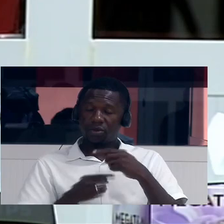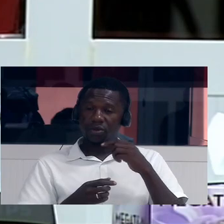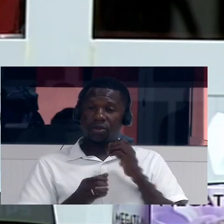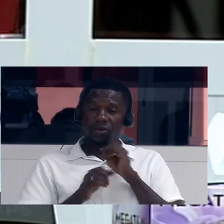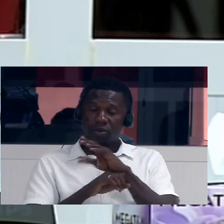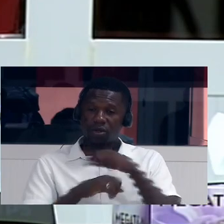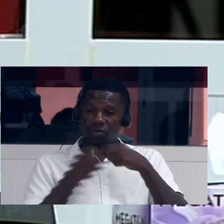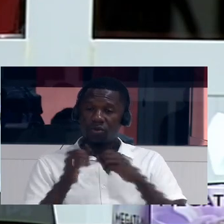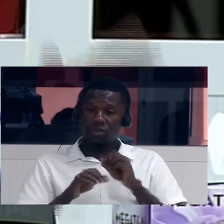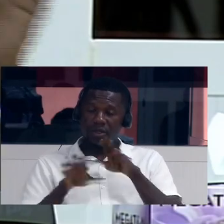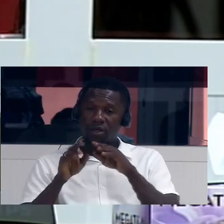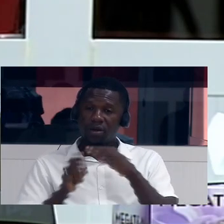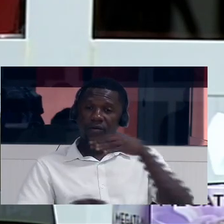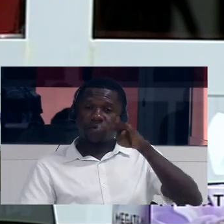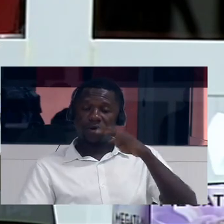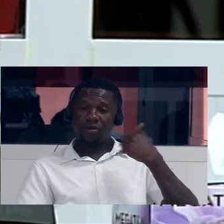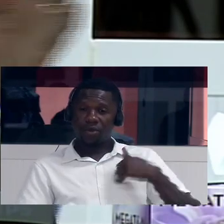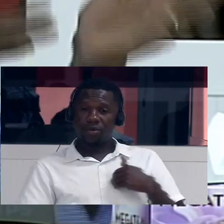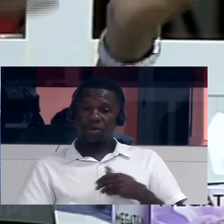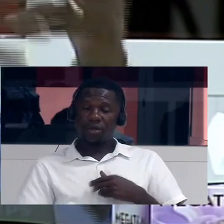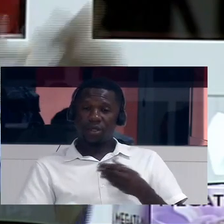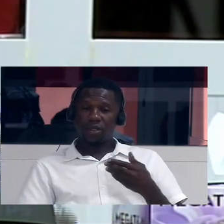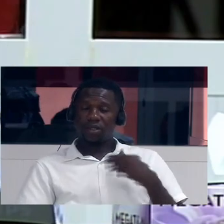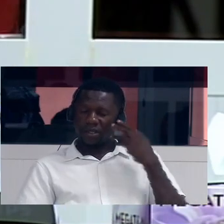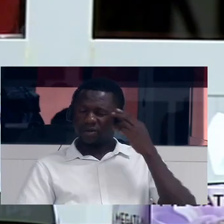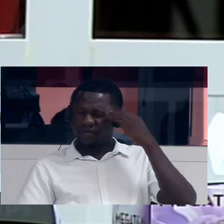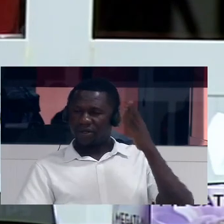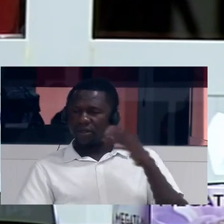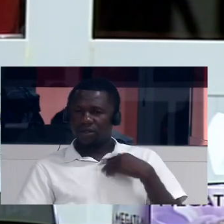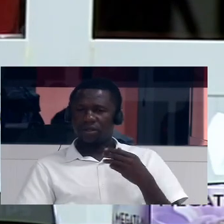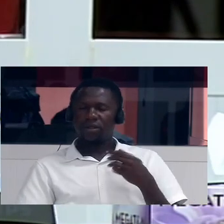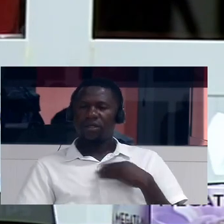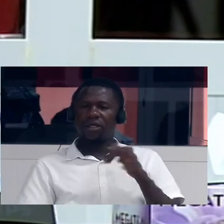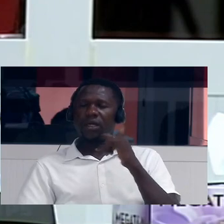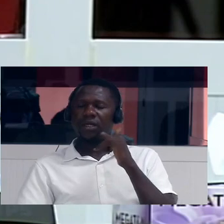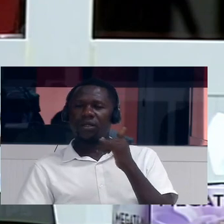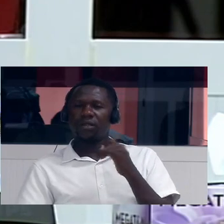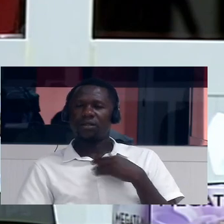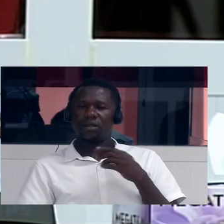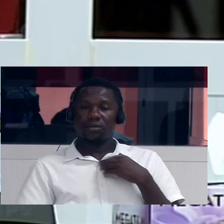people? And he tried to forget. I brought him. He said, oh, yes, sir. I said, I